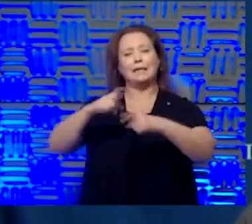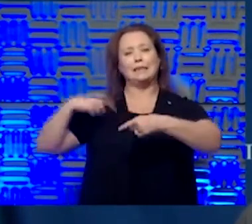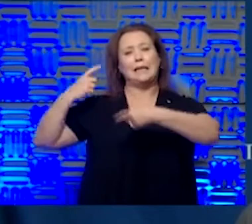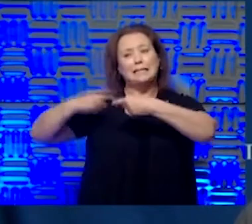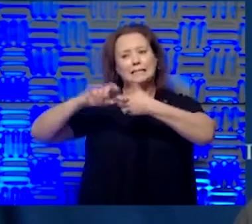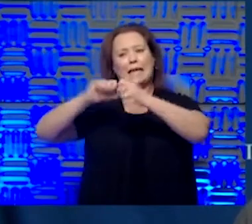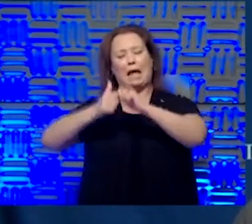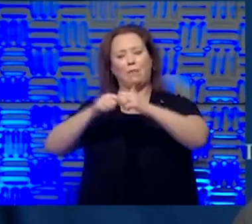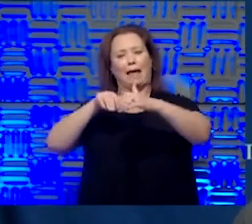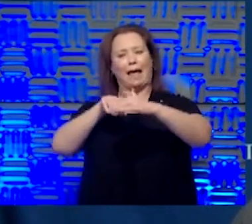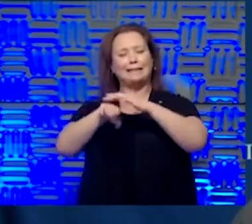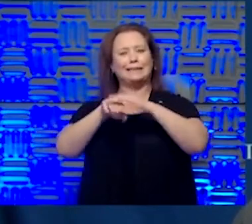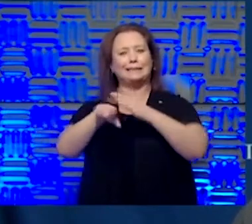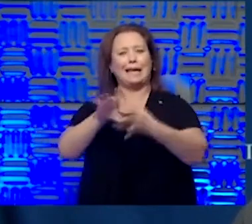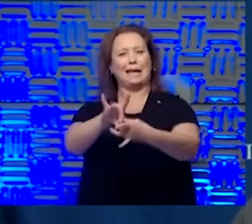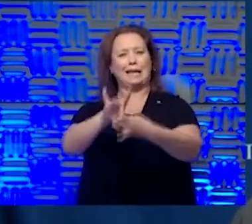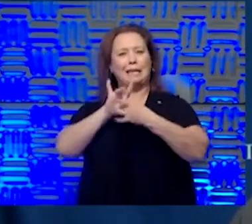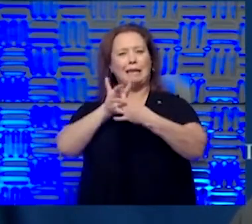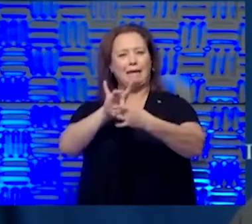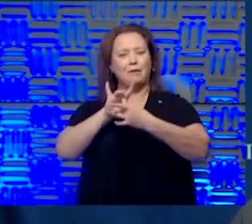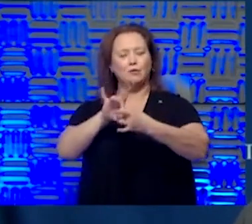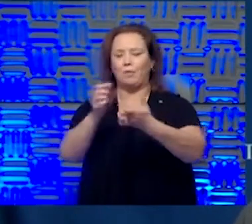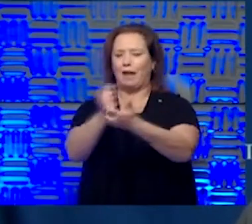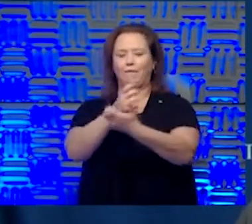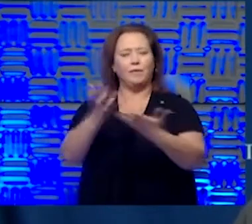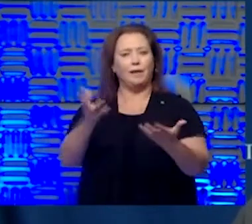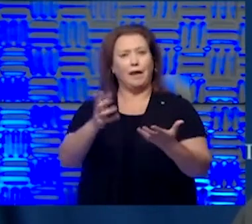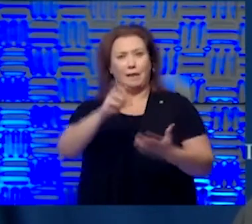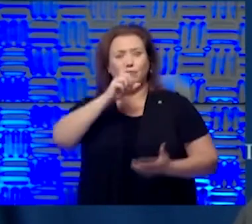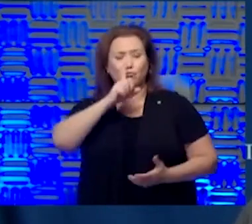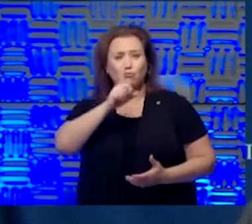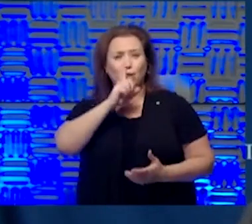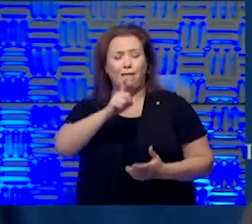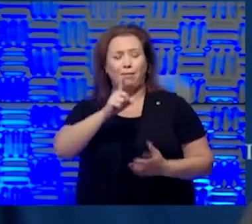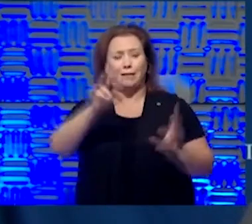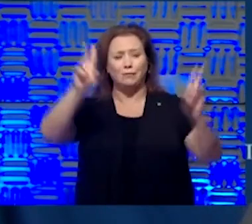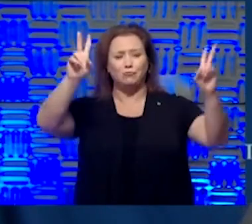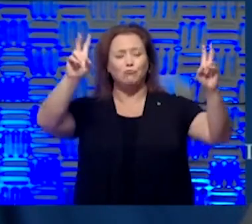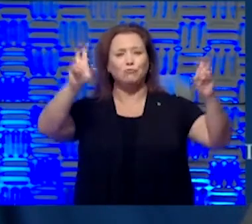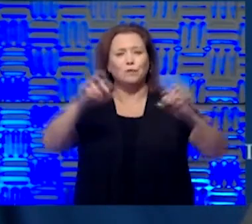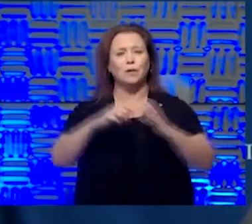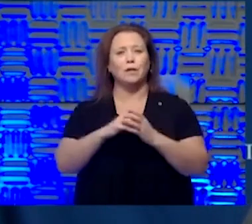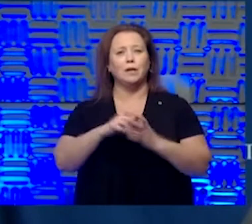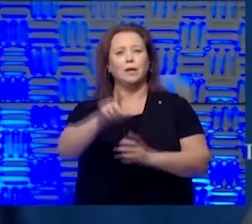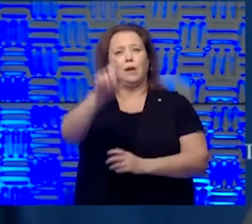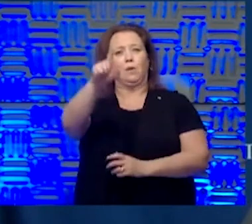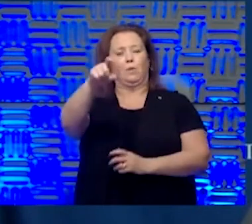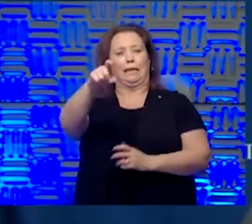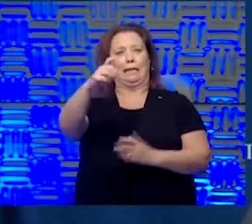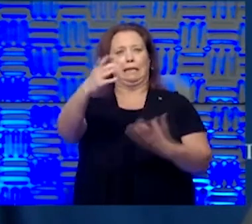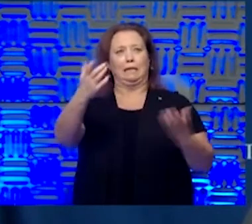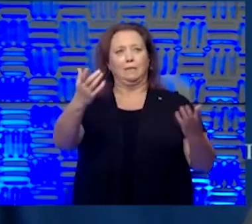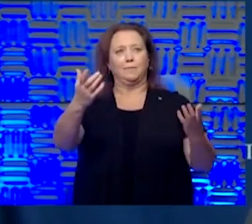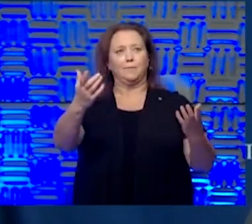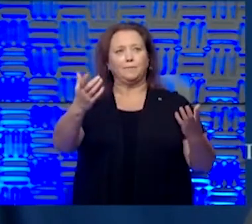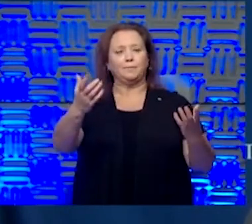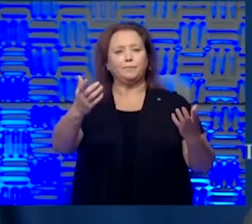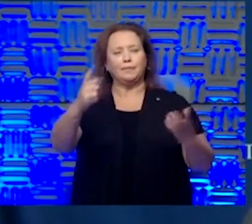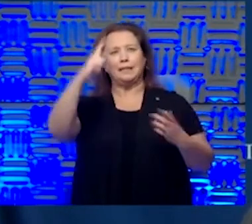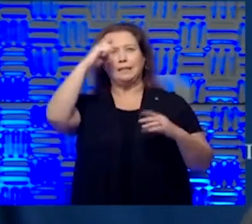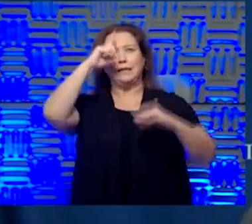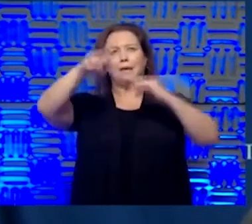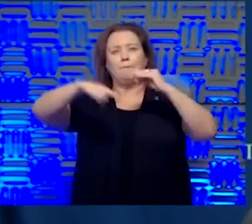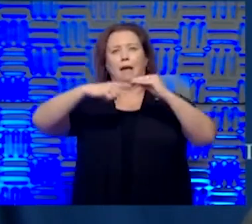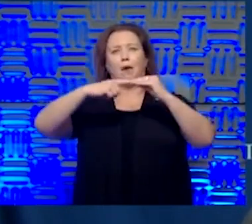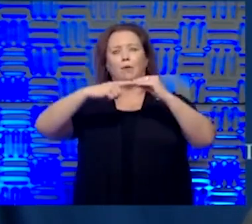and engage with everything, and it's real stuff. So we need to think about